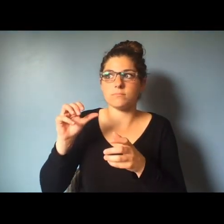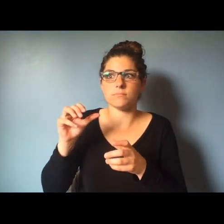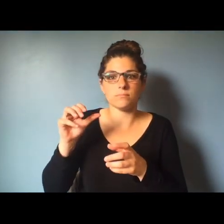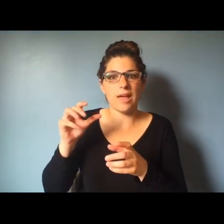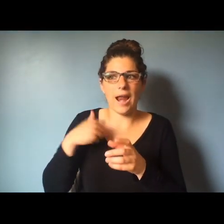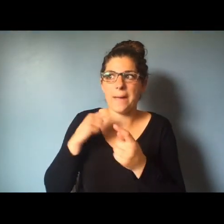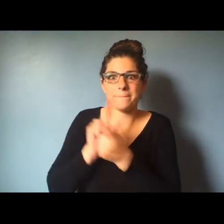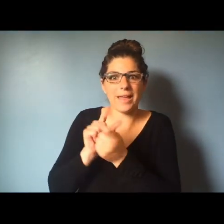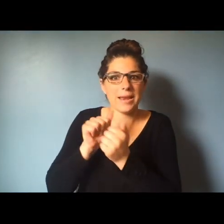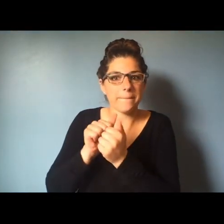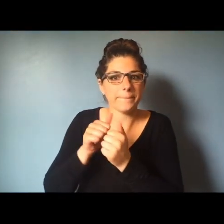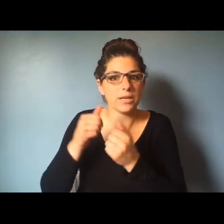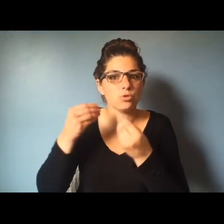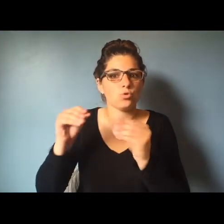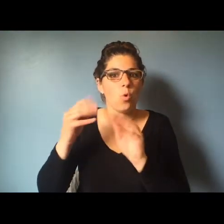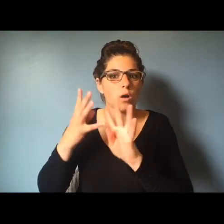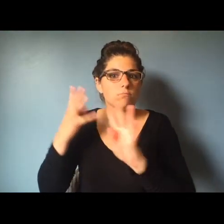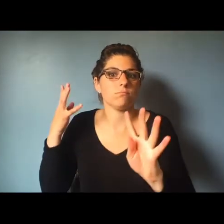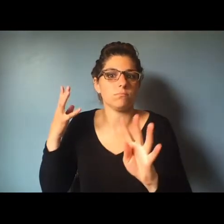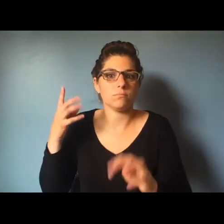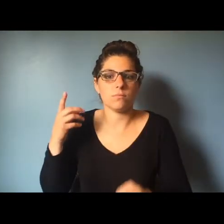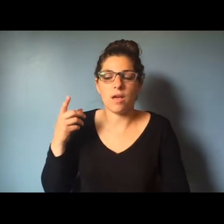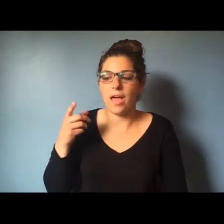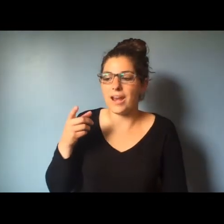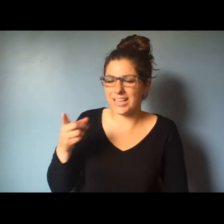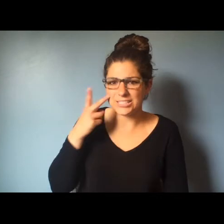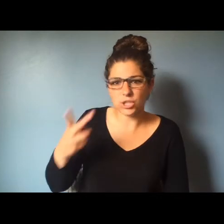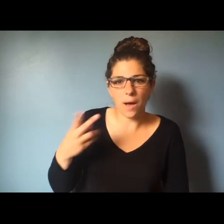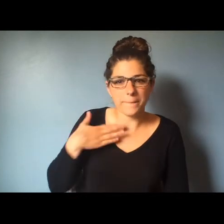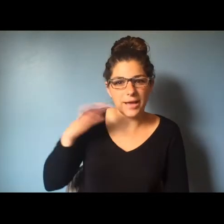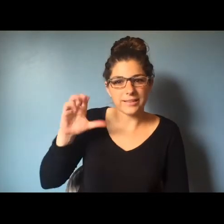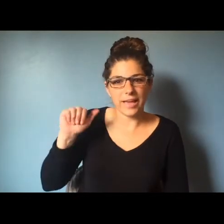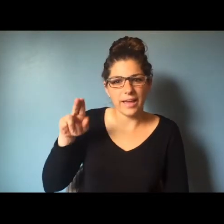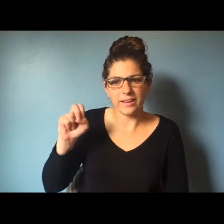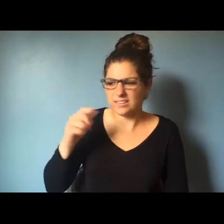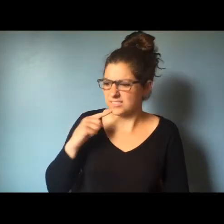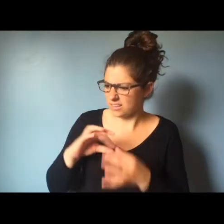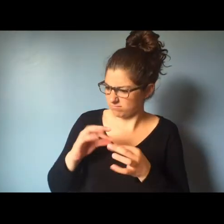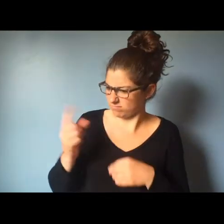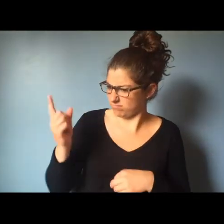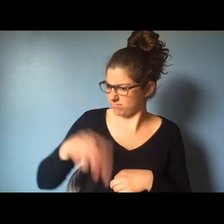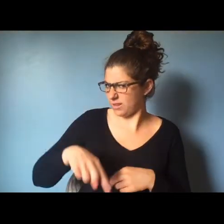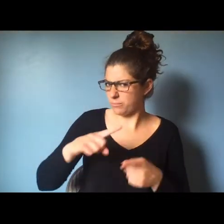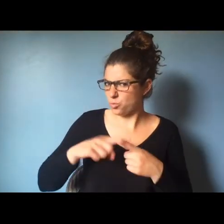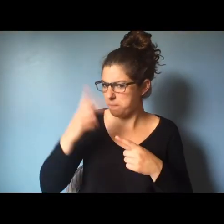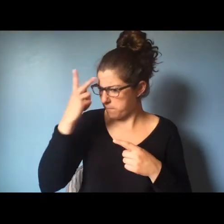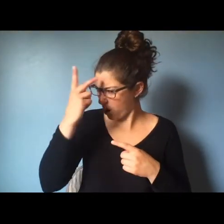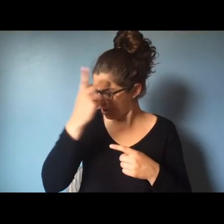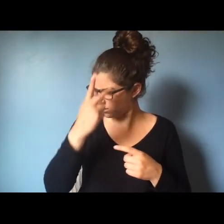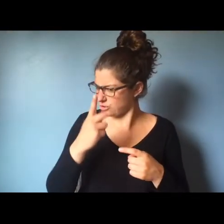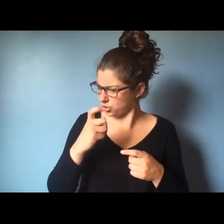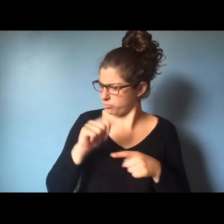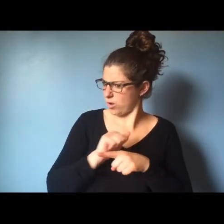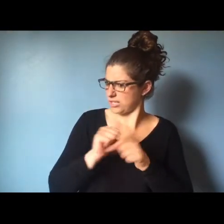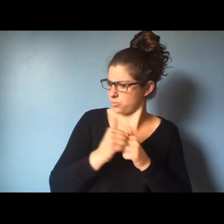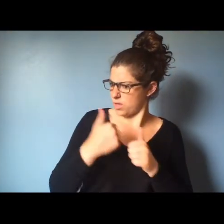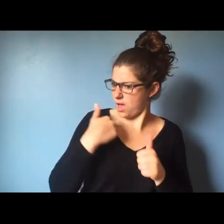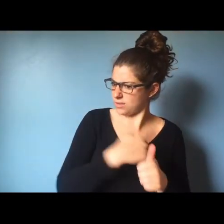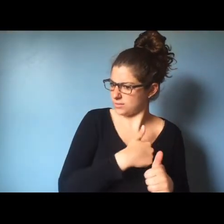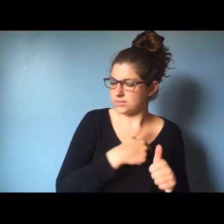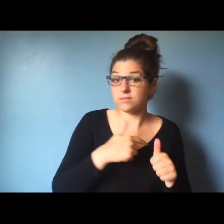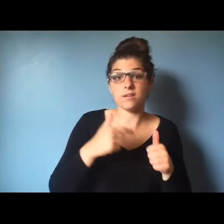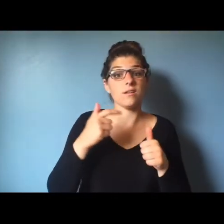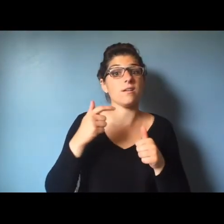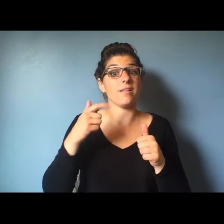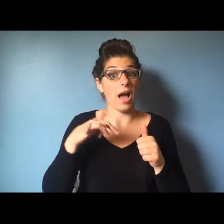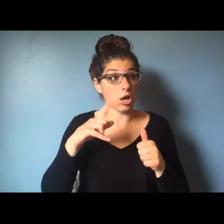checkout line. And he just saw my cane, was like, hey bro, you should show up to the park, like do some triathlons. And so that was how I first heard about it. And then a few months after